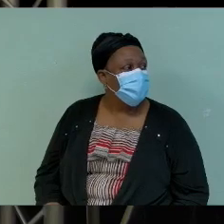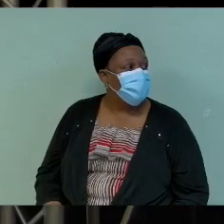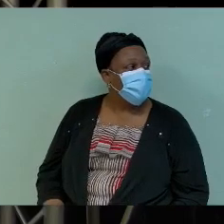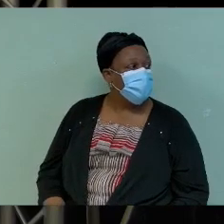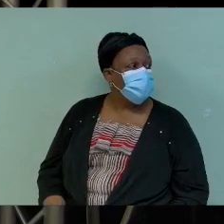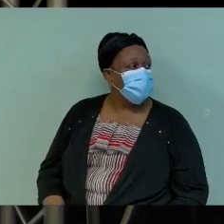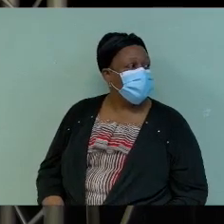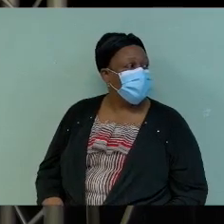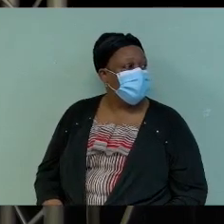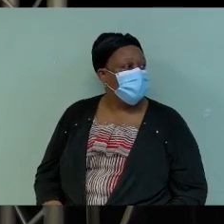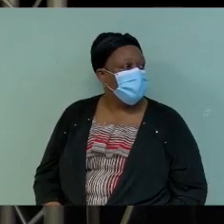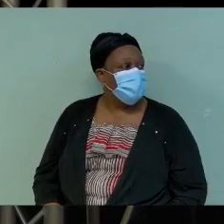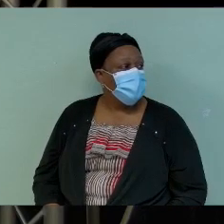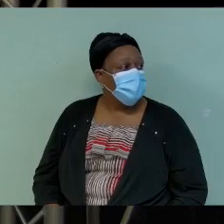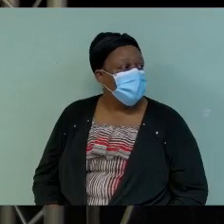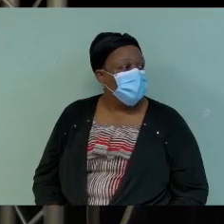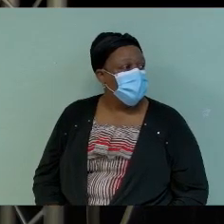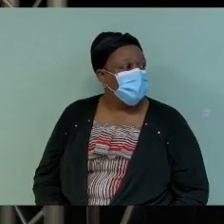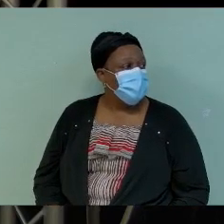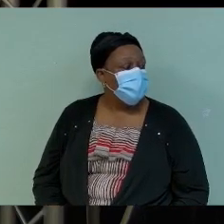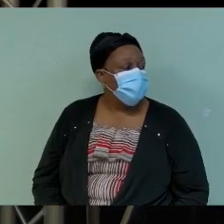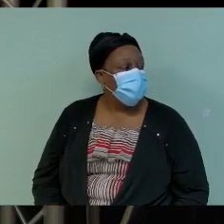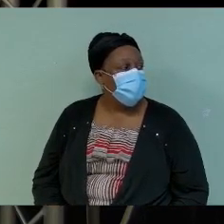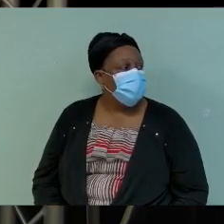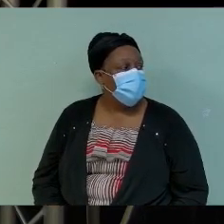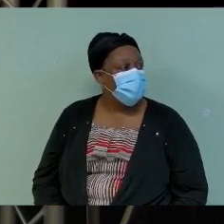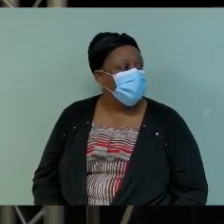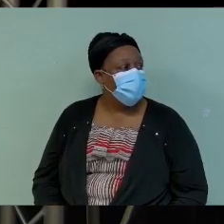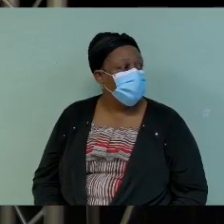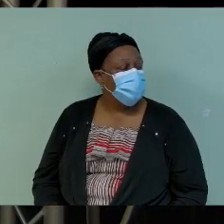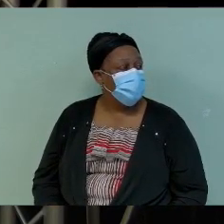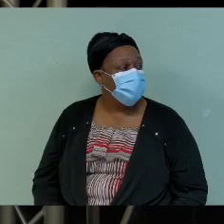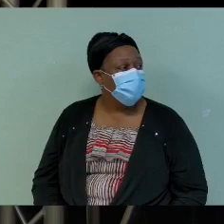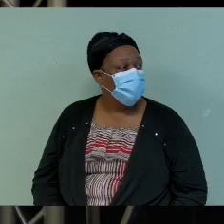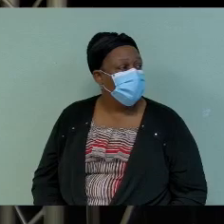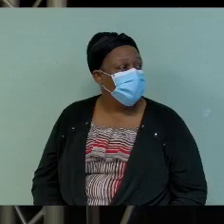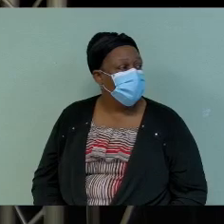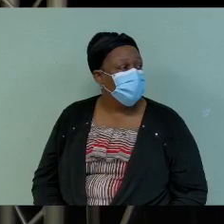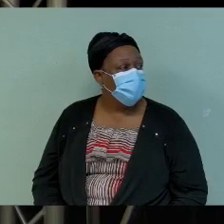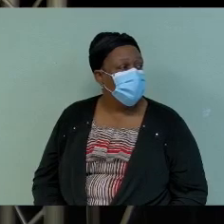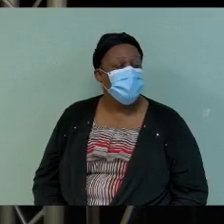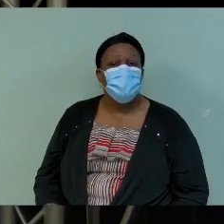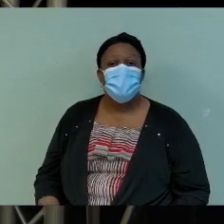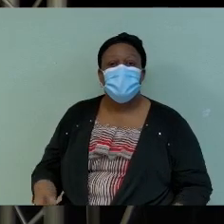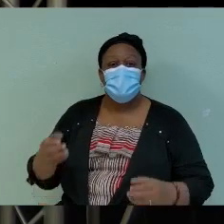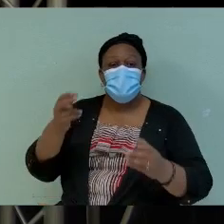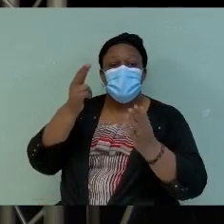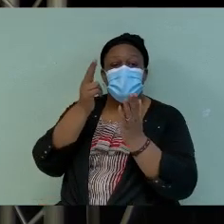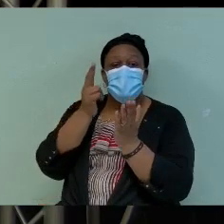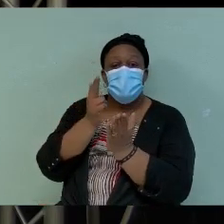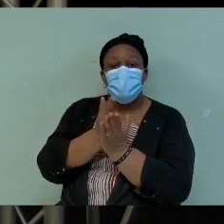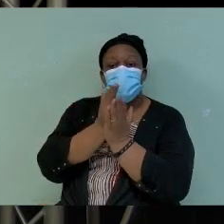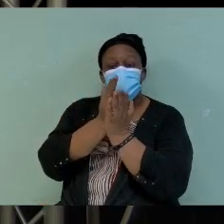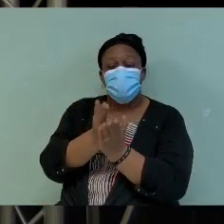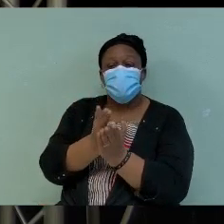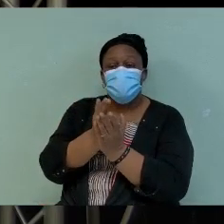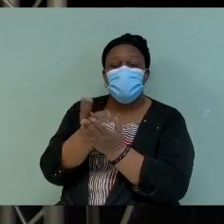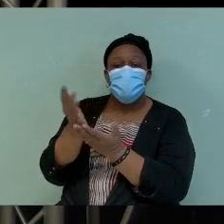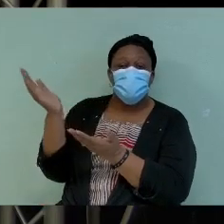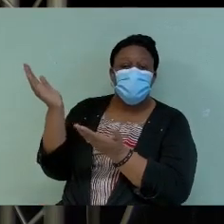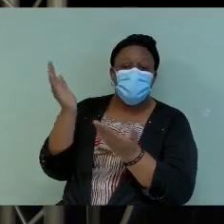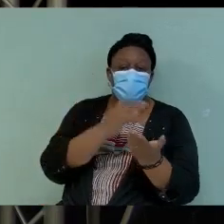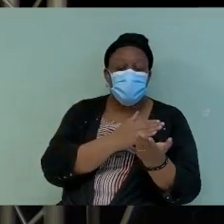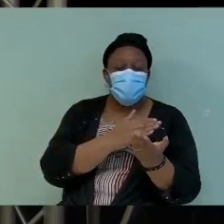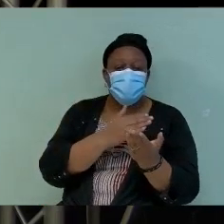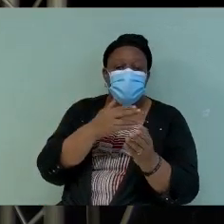en route to Skellig. After completing the discharge, the ship's horn malfunctioned, which sounded